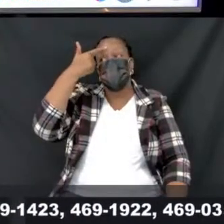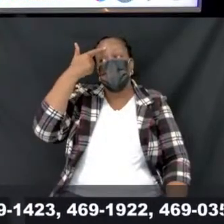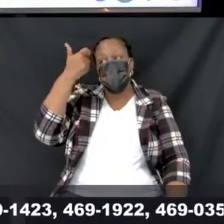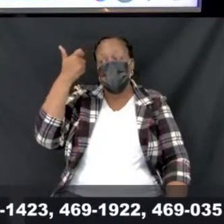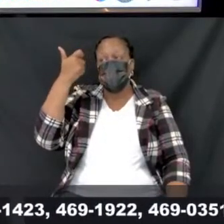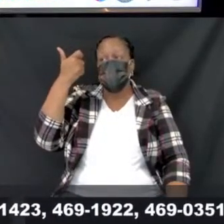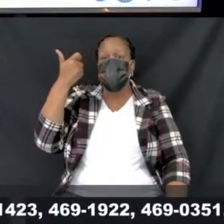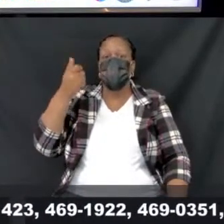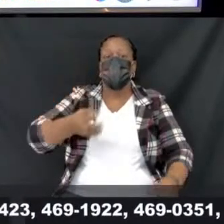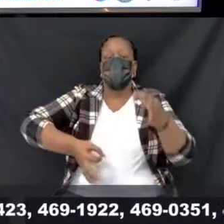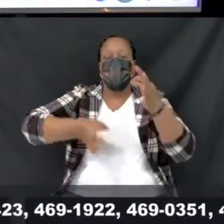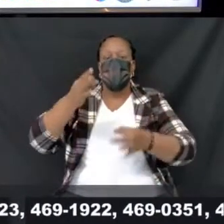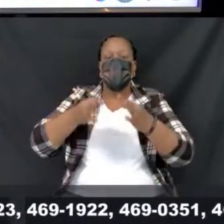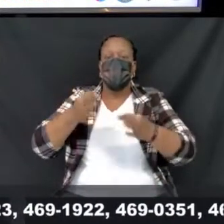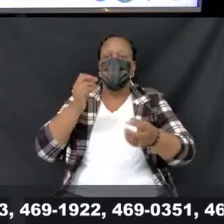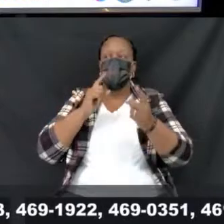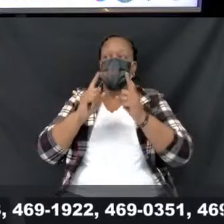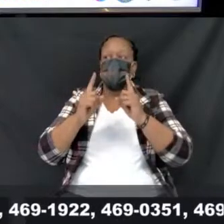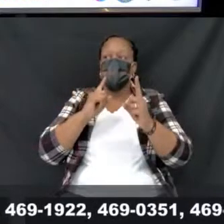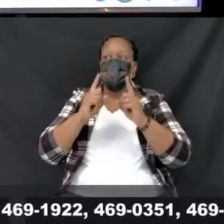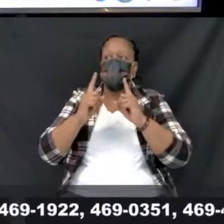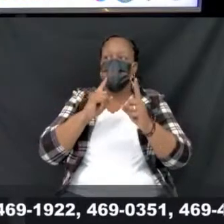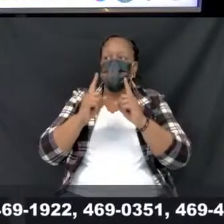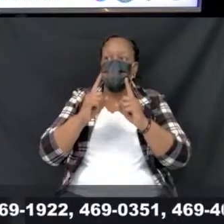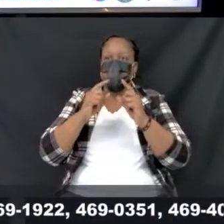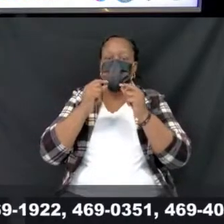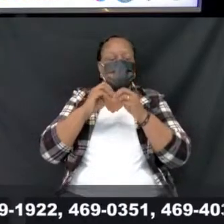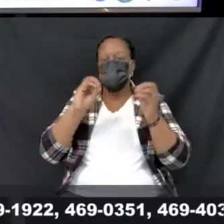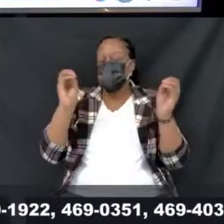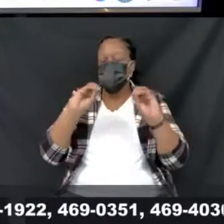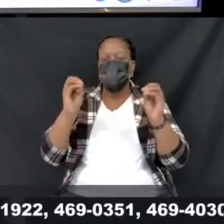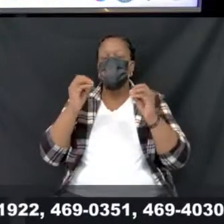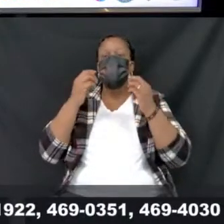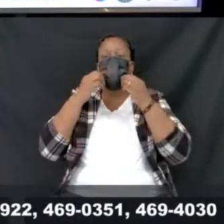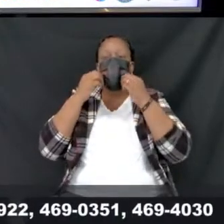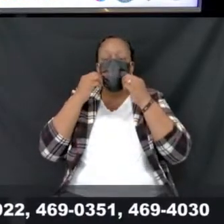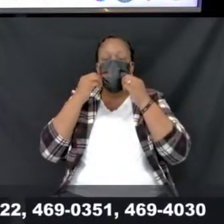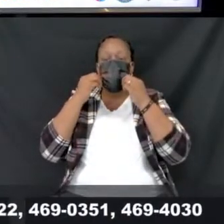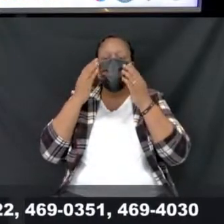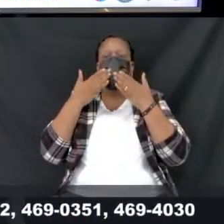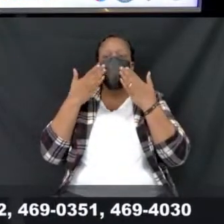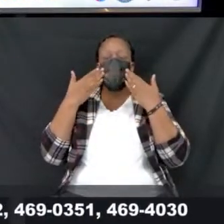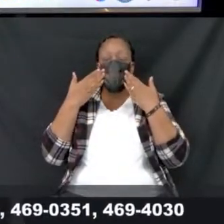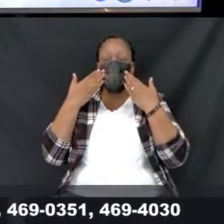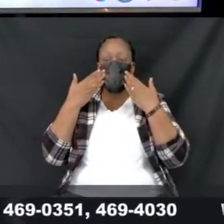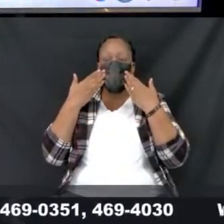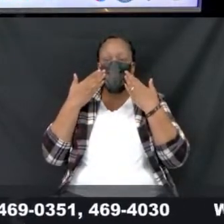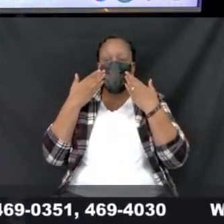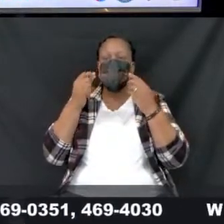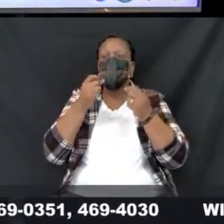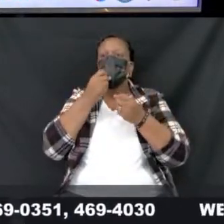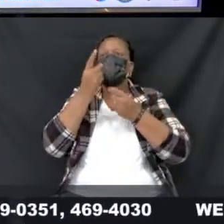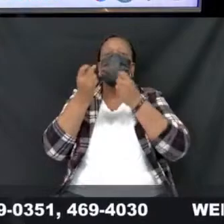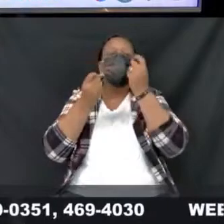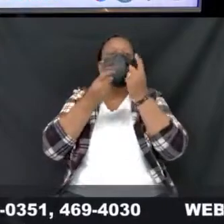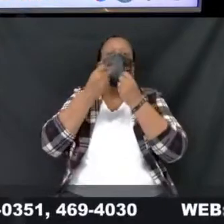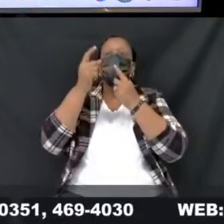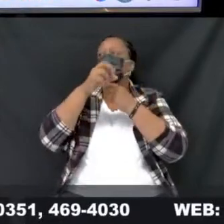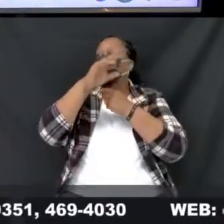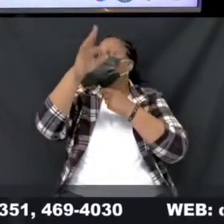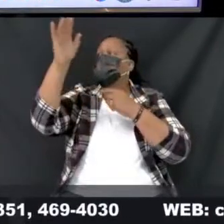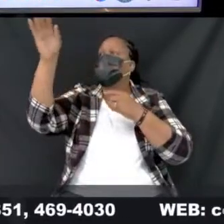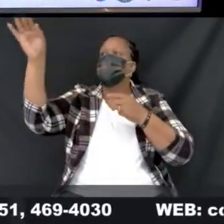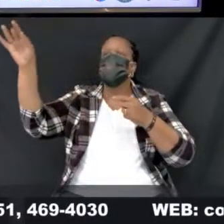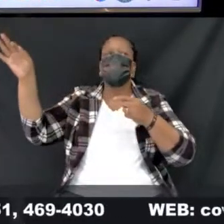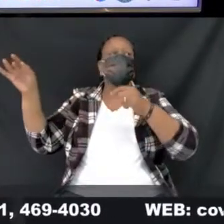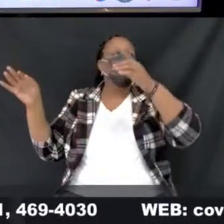you are speaking, especially without a mask, you can have the aerosols that are released and they can stay suspended for